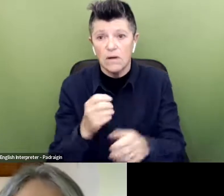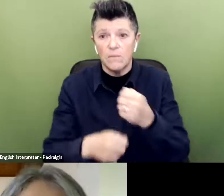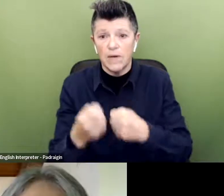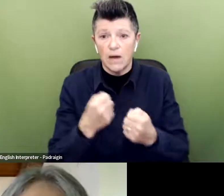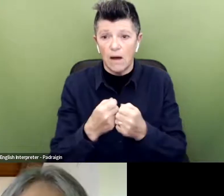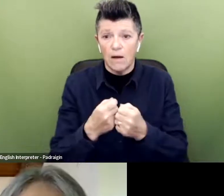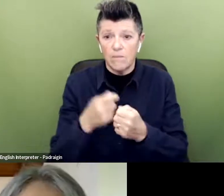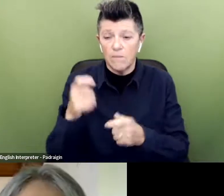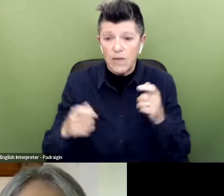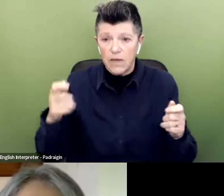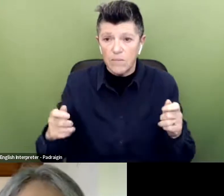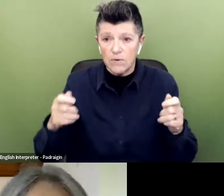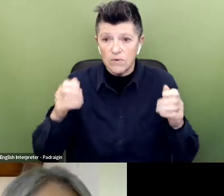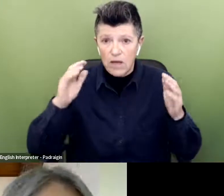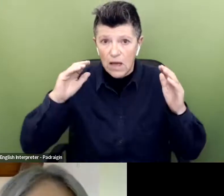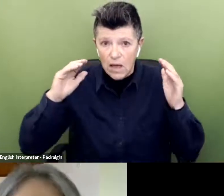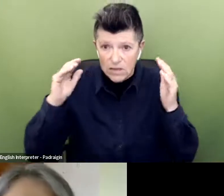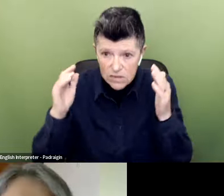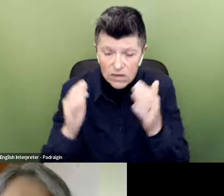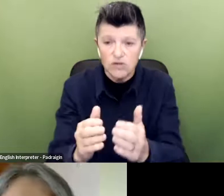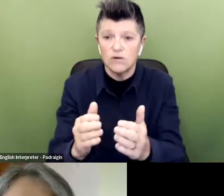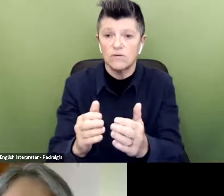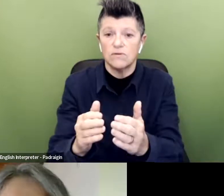to the